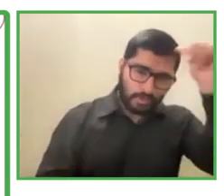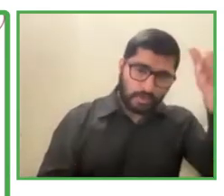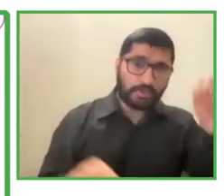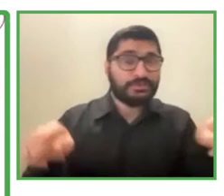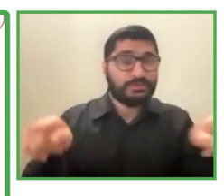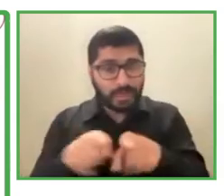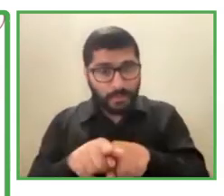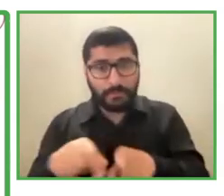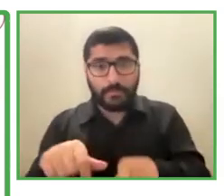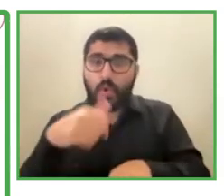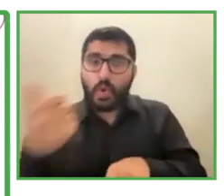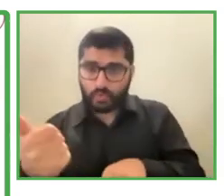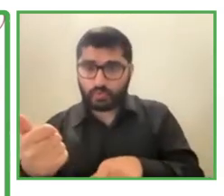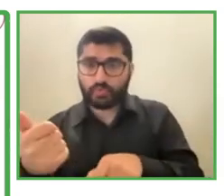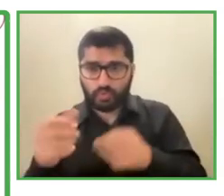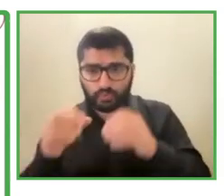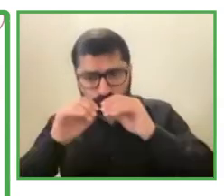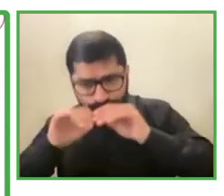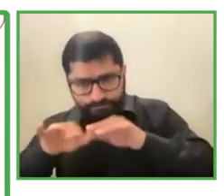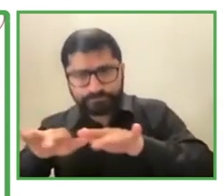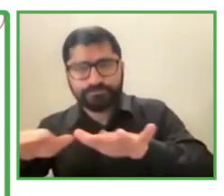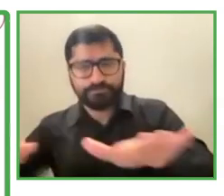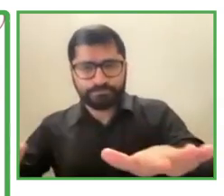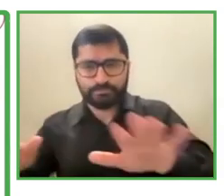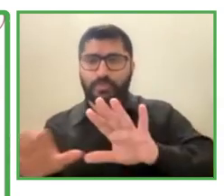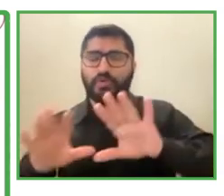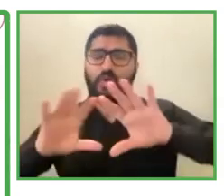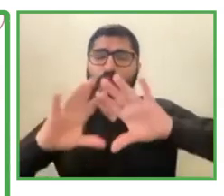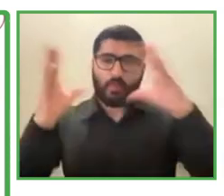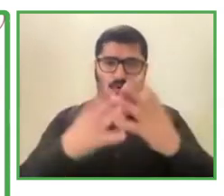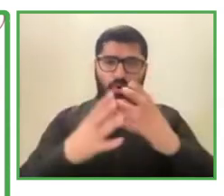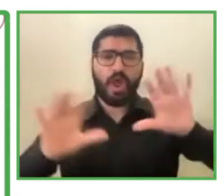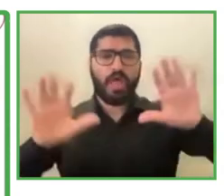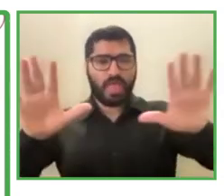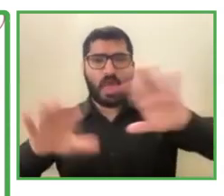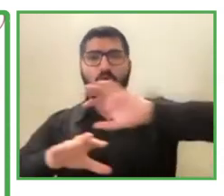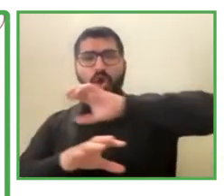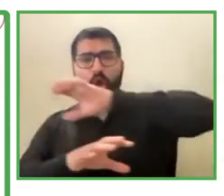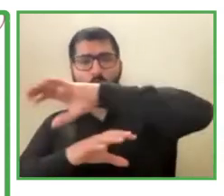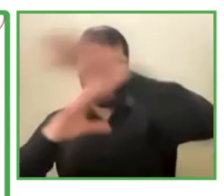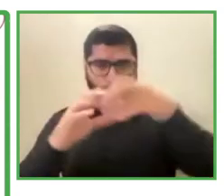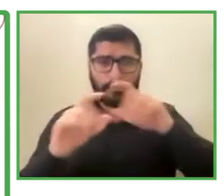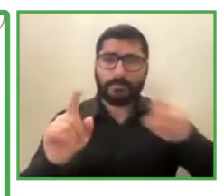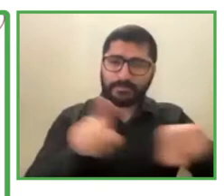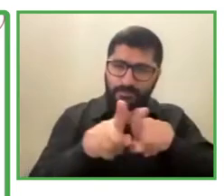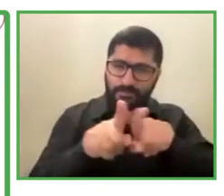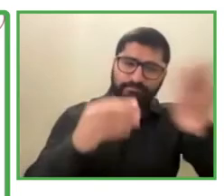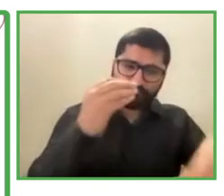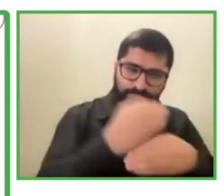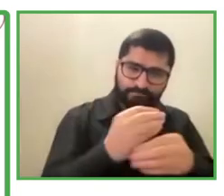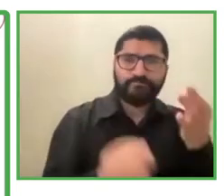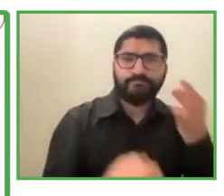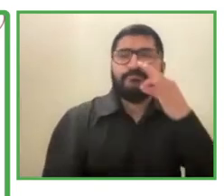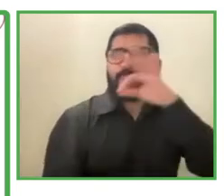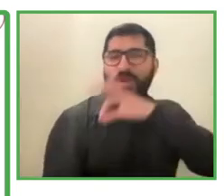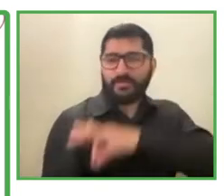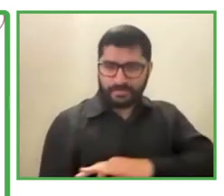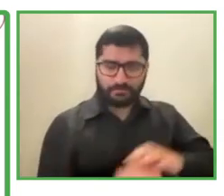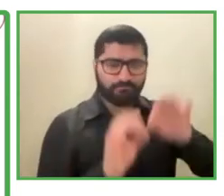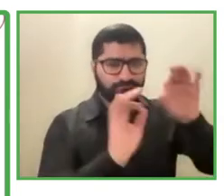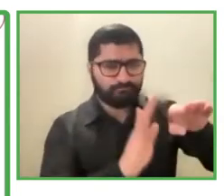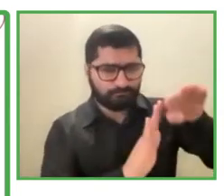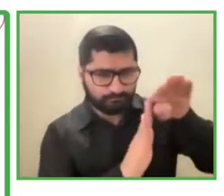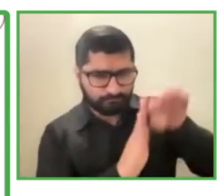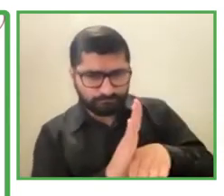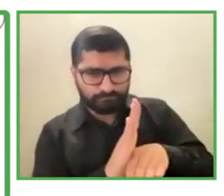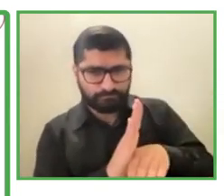one of the big benefits is that it reduces dependencies. So we don't have to rely on